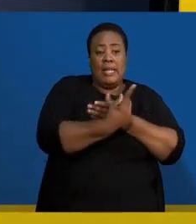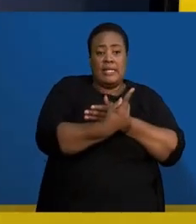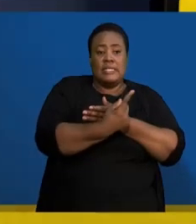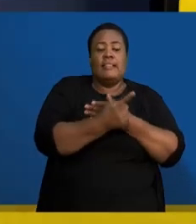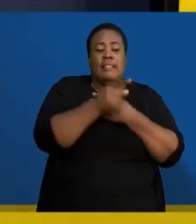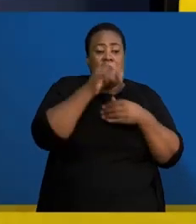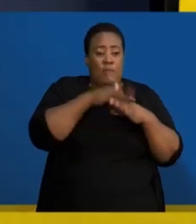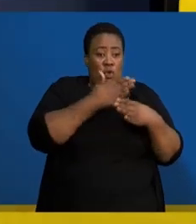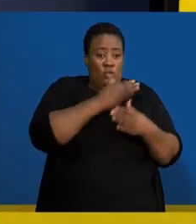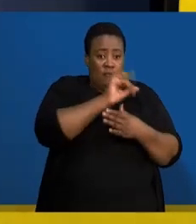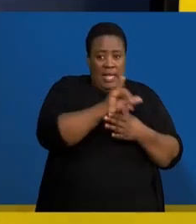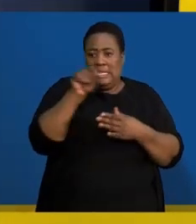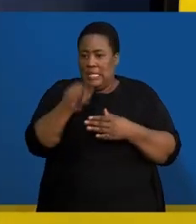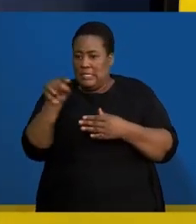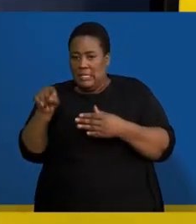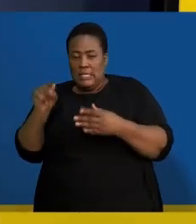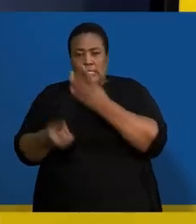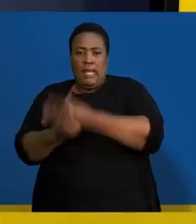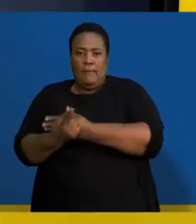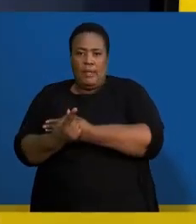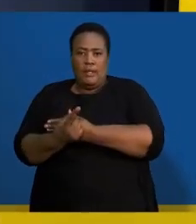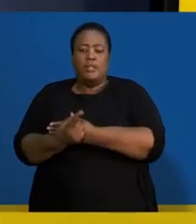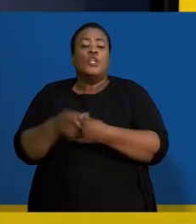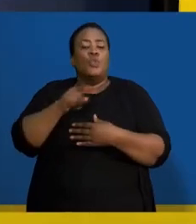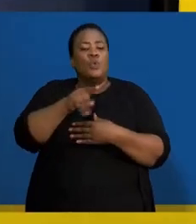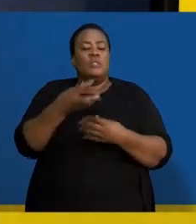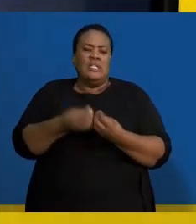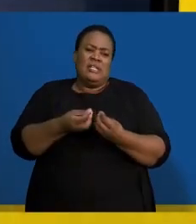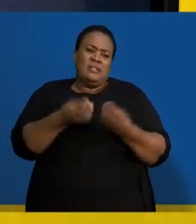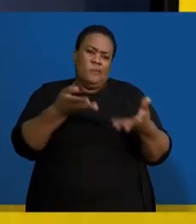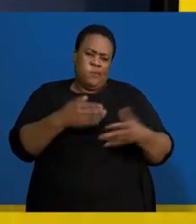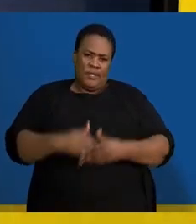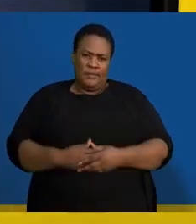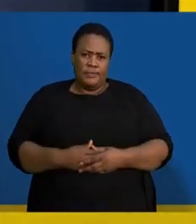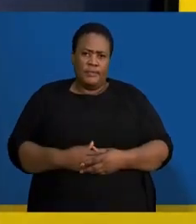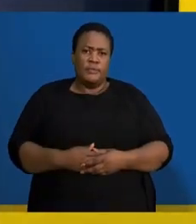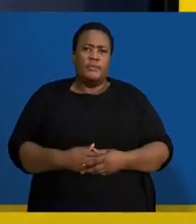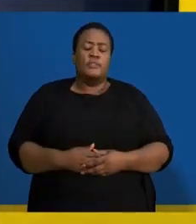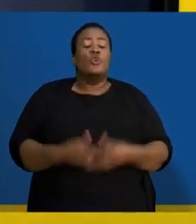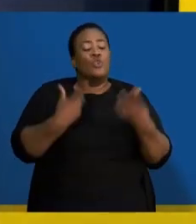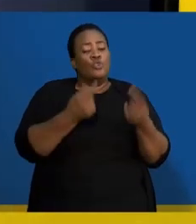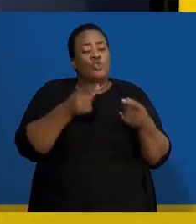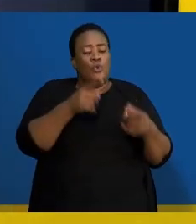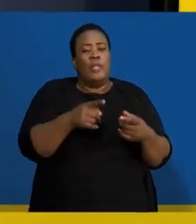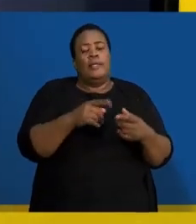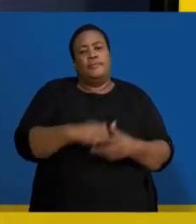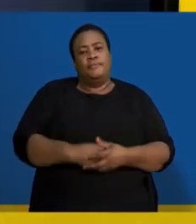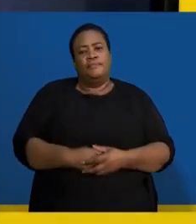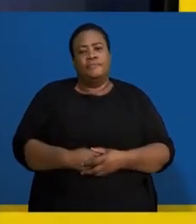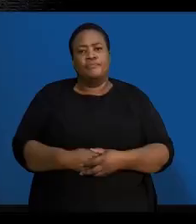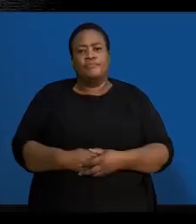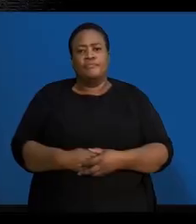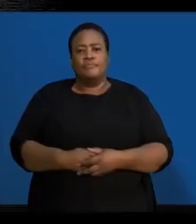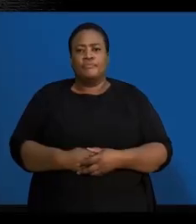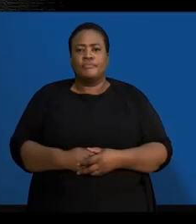are likely to be asked in the questions. So that is what you need to do. Underline and highlight all those important